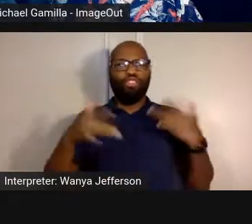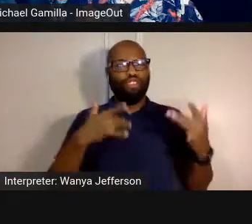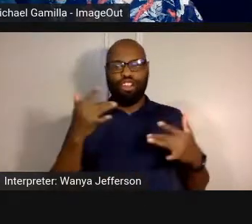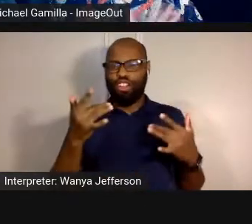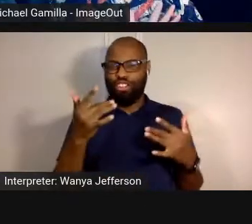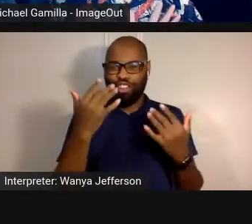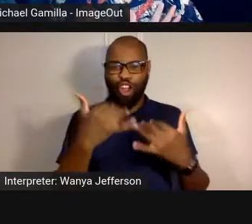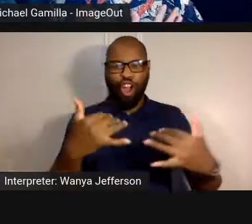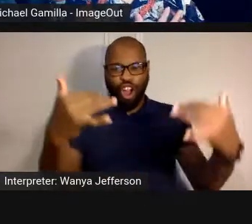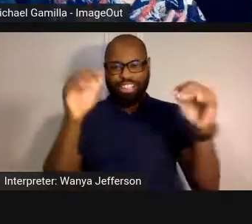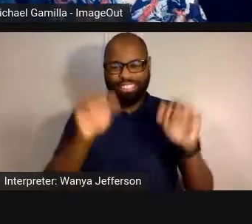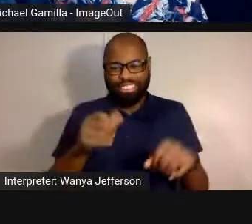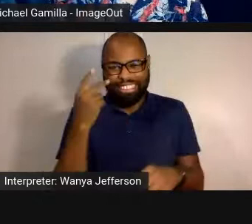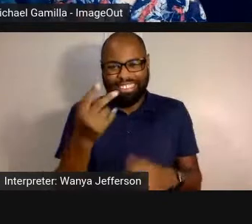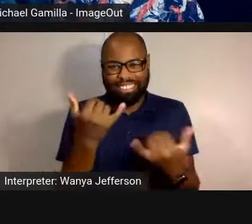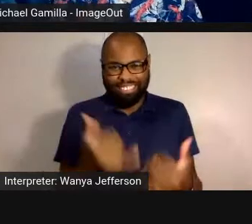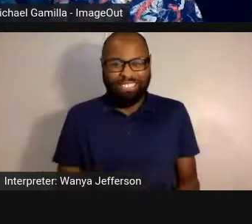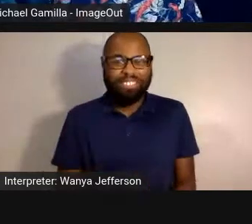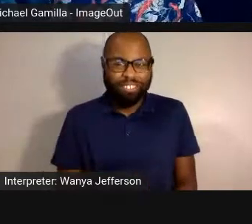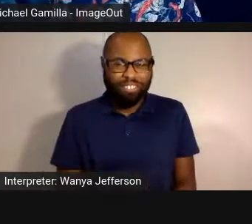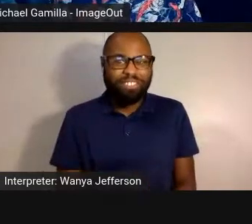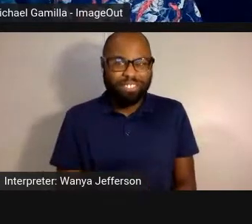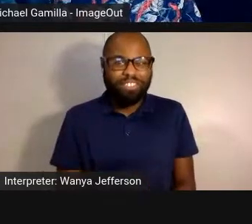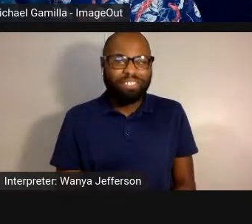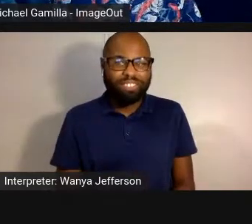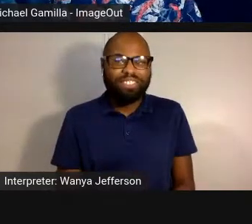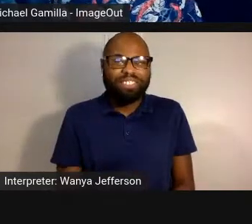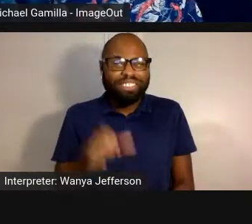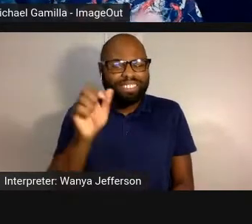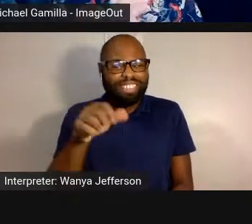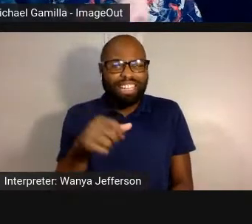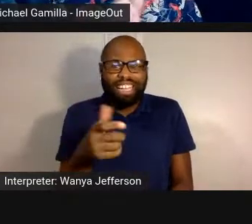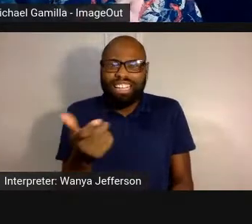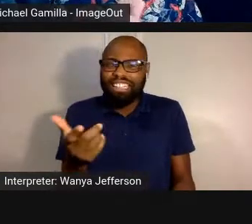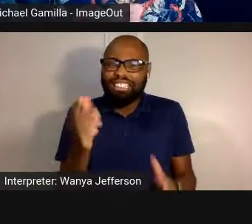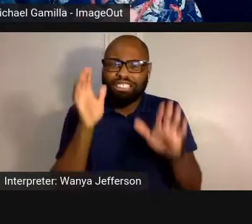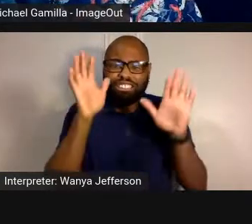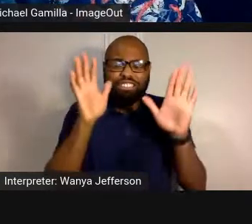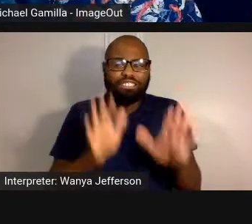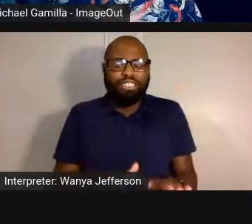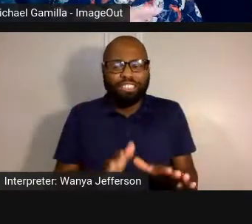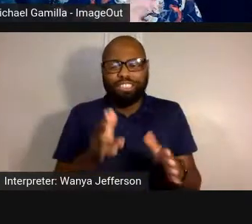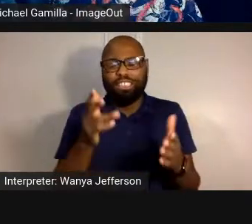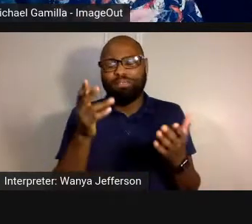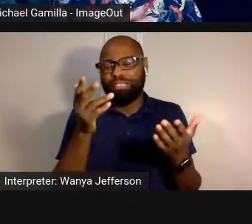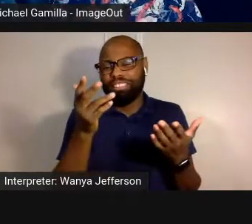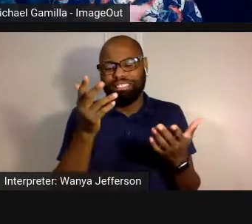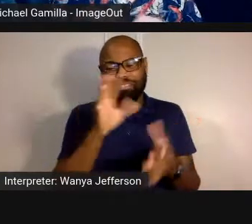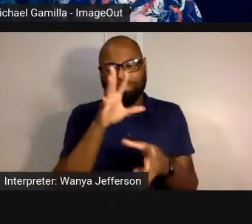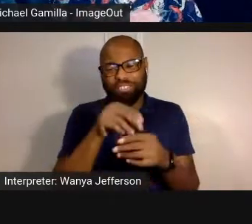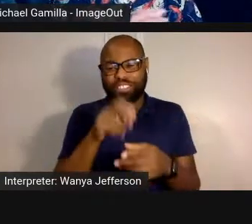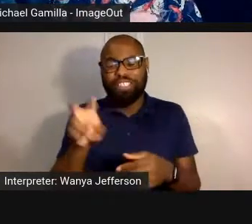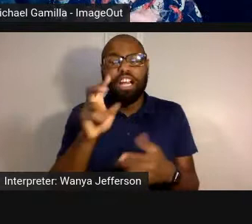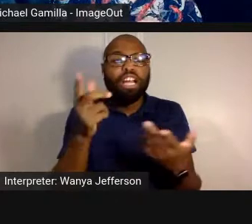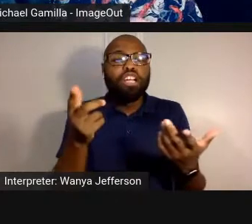Yeah, and Image Out is so glad to be part of that journey. We're coming up to an hour, but